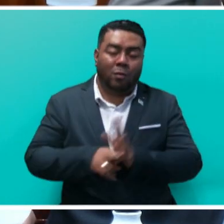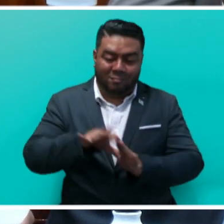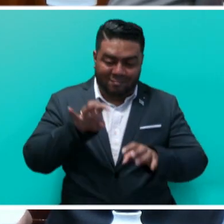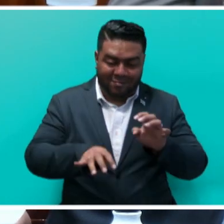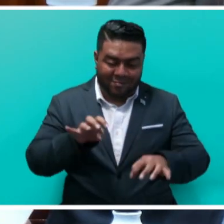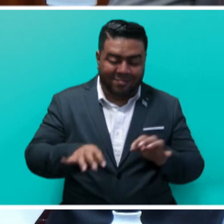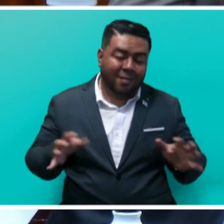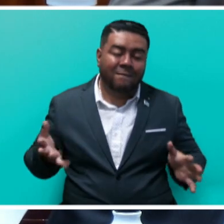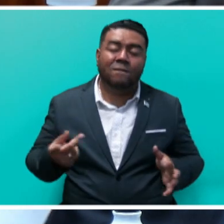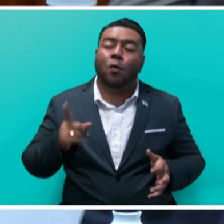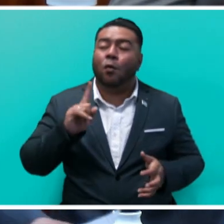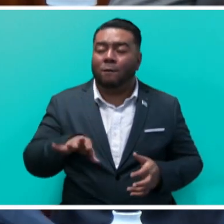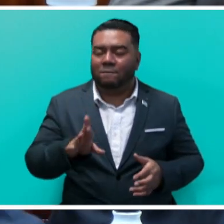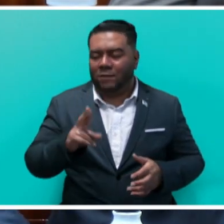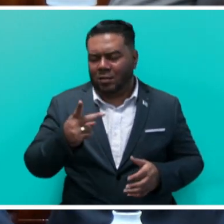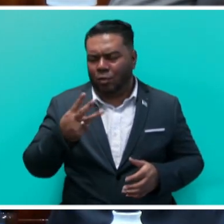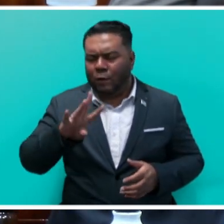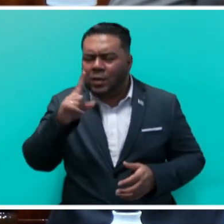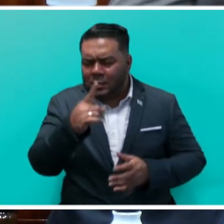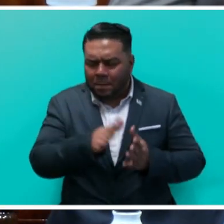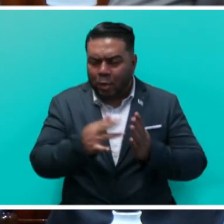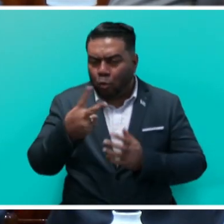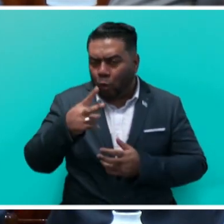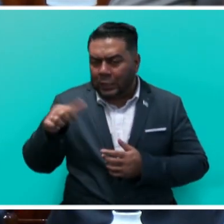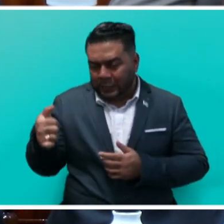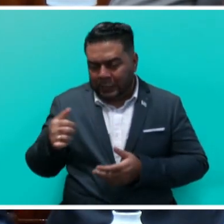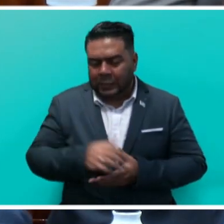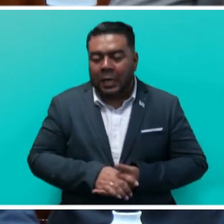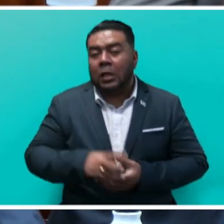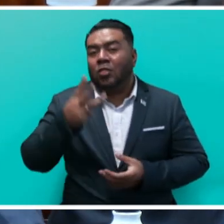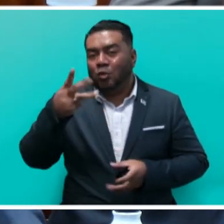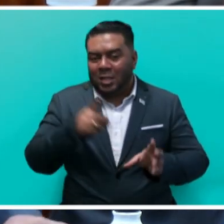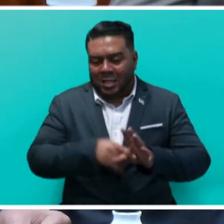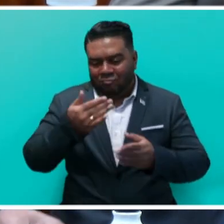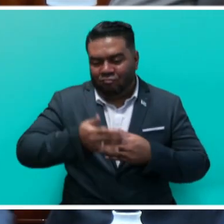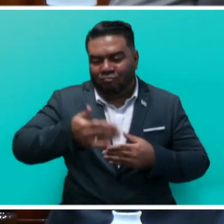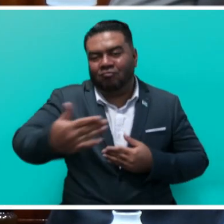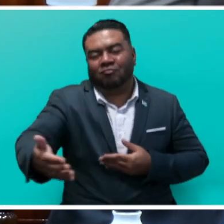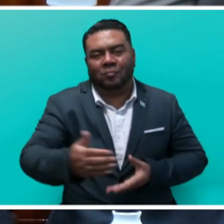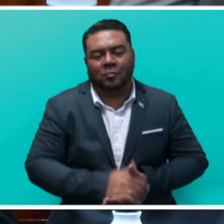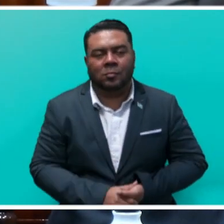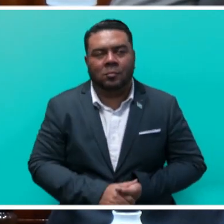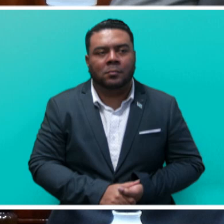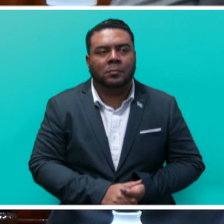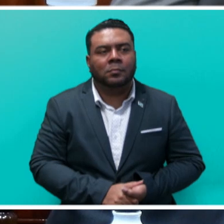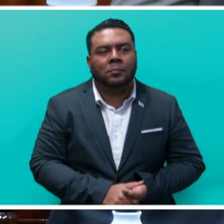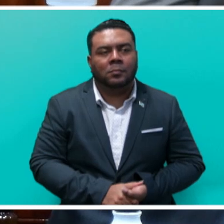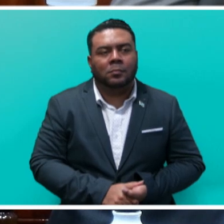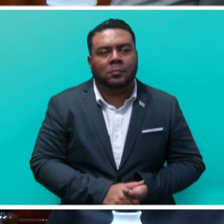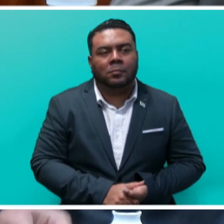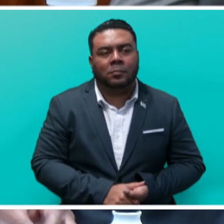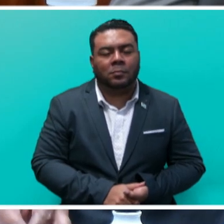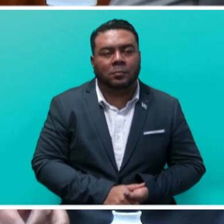further 3 years to 31st May 2026. So to avoid the need for iterative